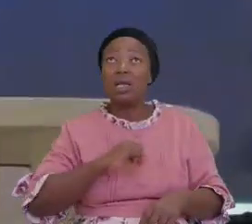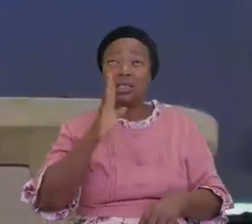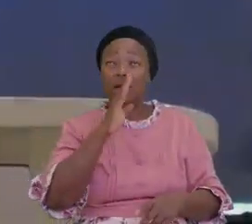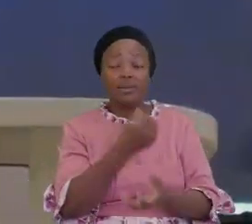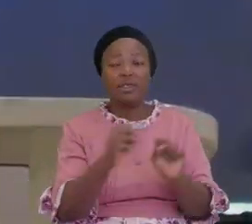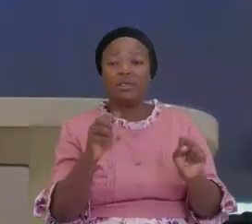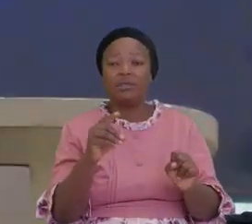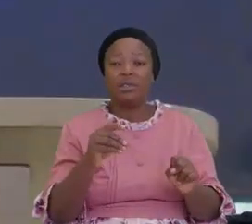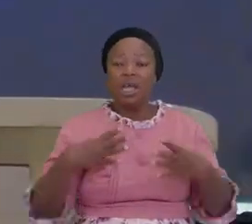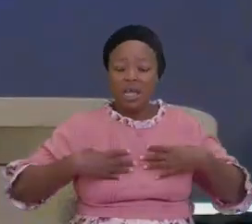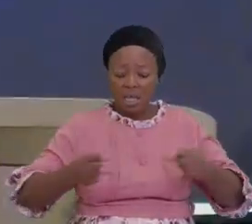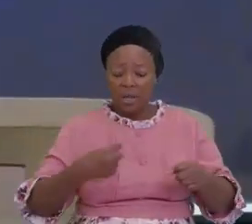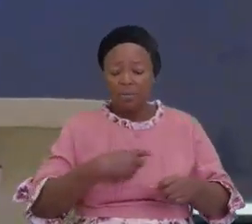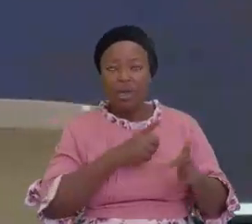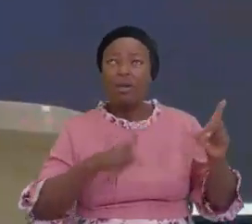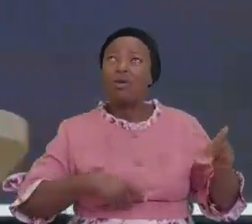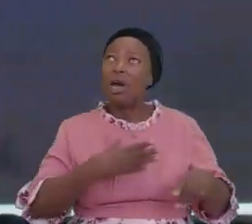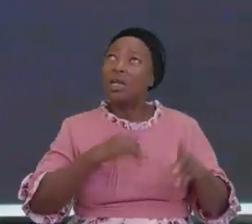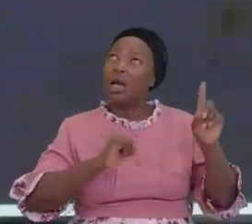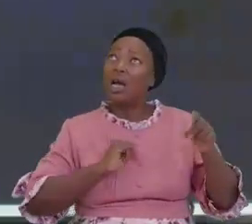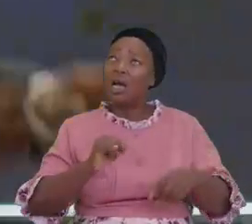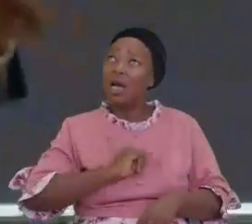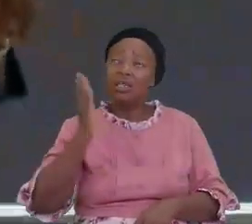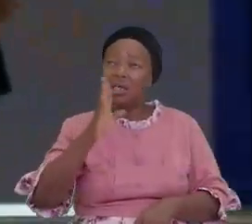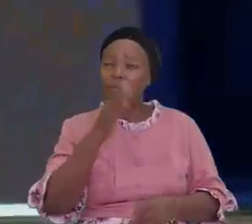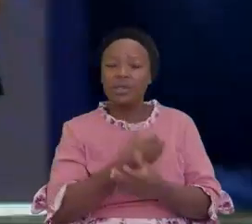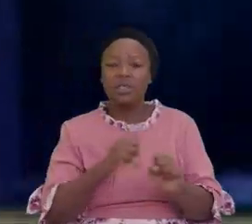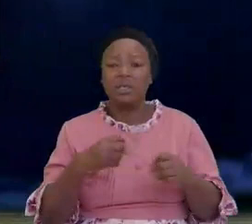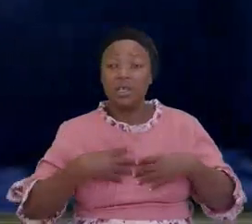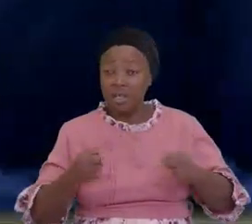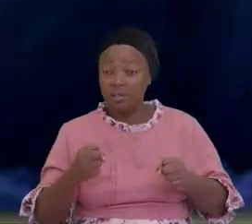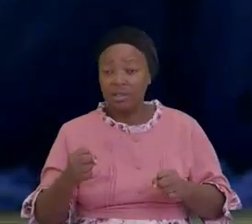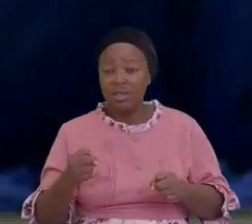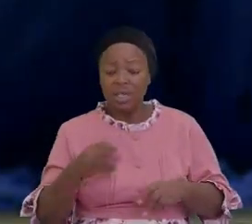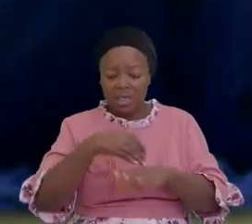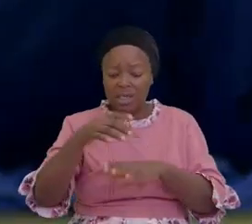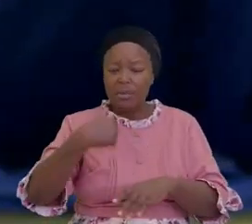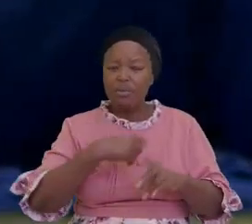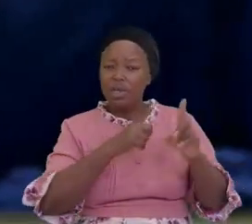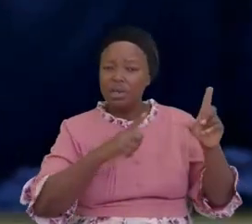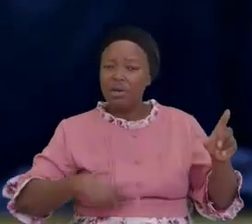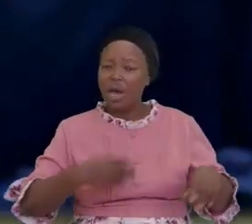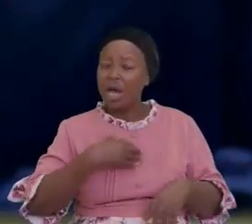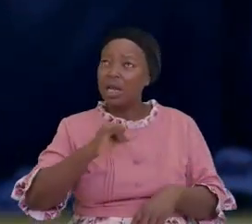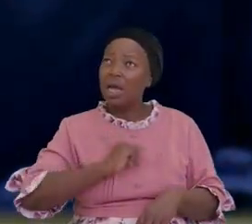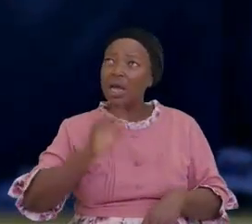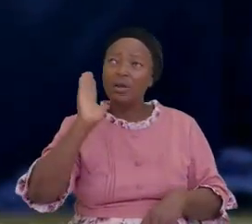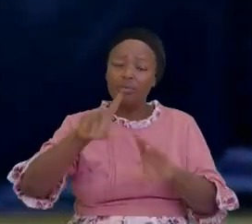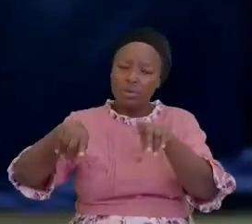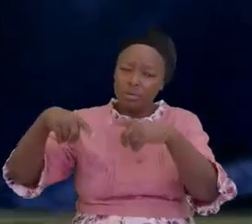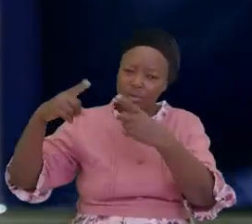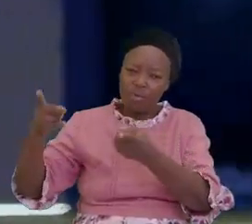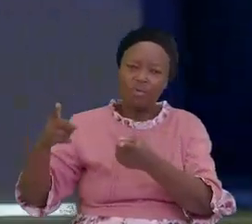Heal me, Lord, and I shall be healed. Send me, Lord, and I will go.